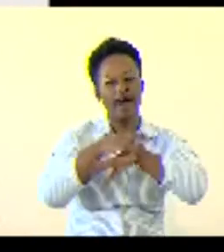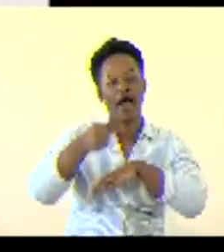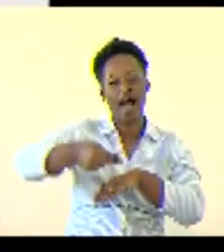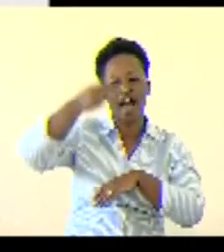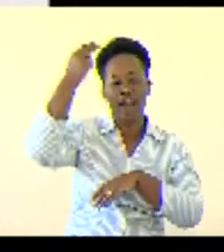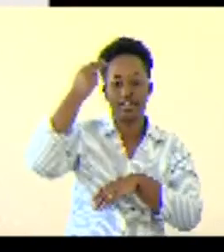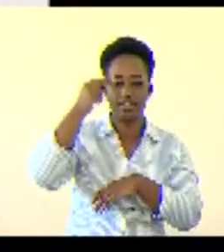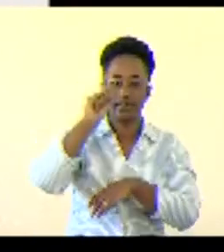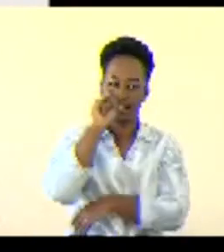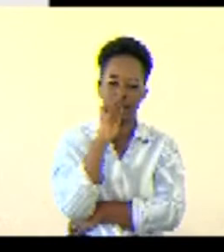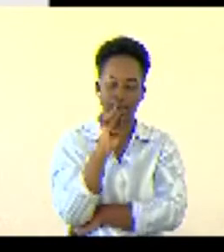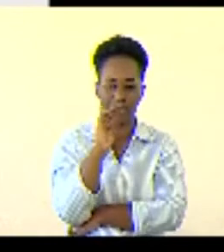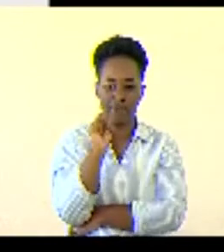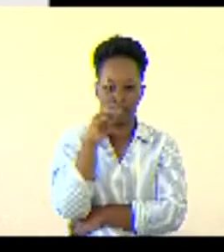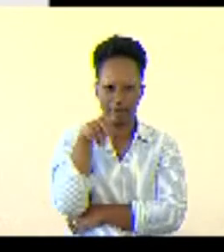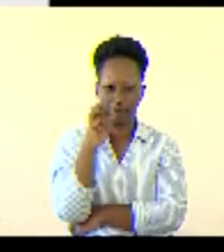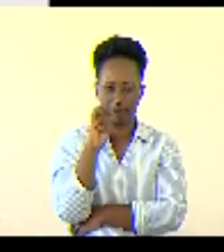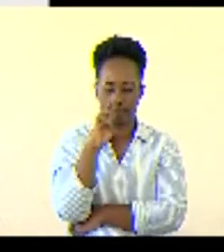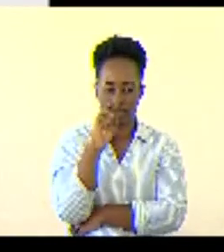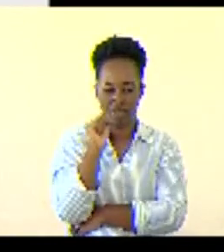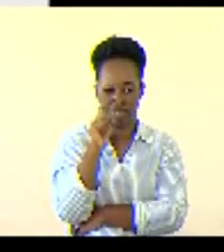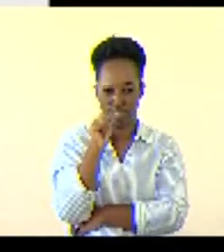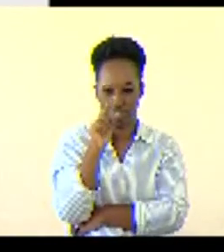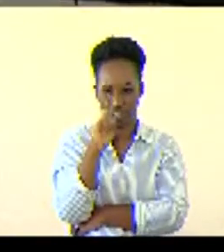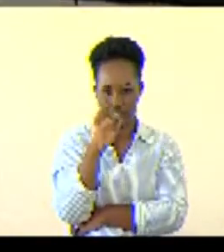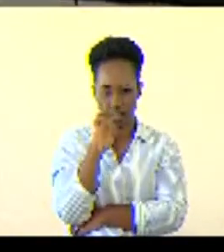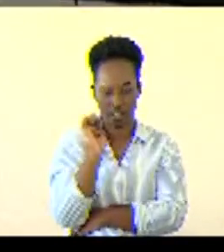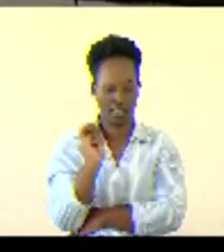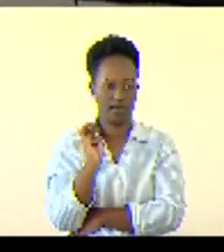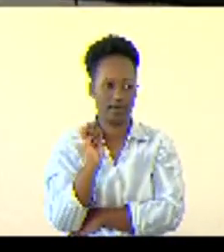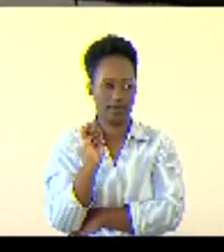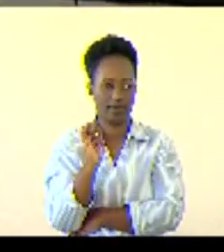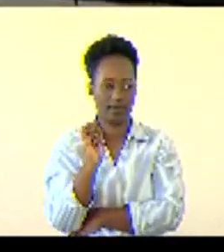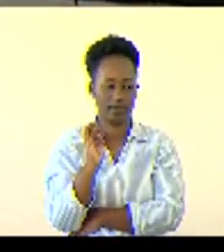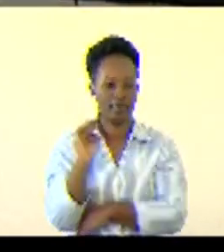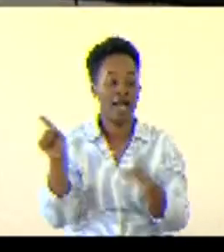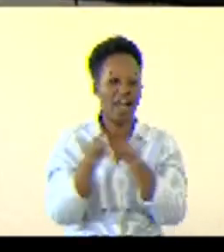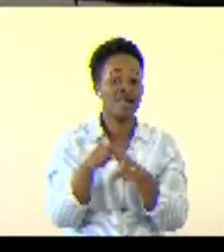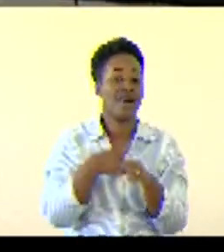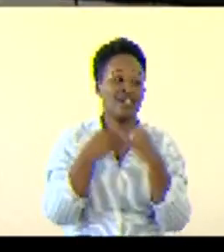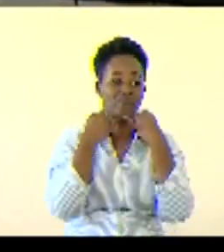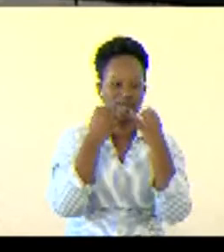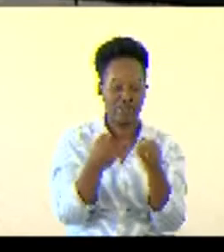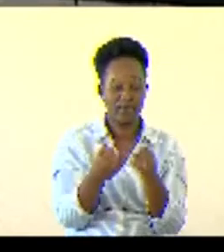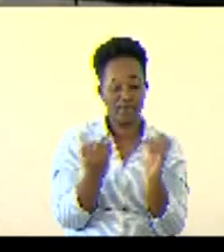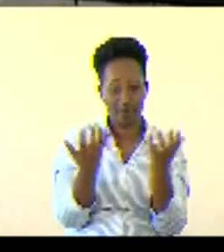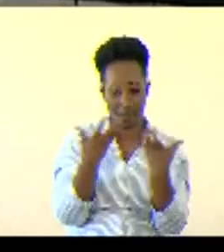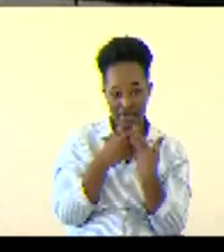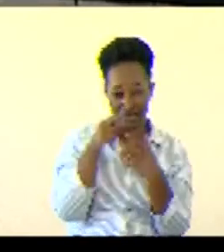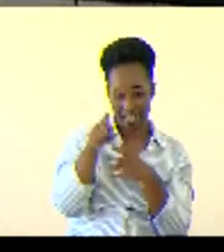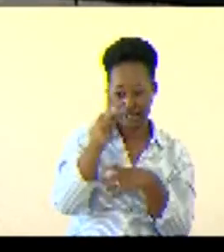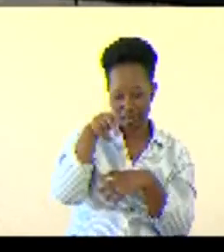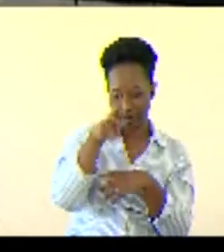temperature. High temperature can destroy or denature protein carriers. As I told you, our body is made of